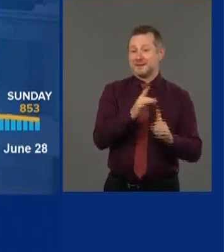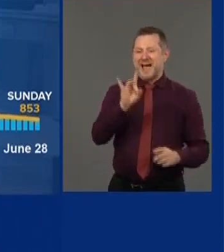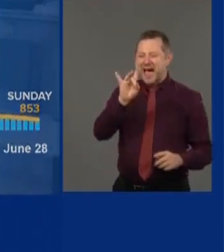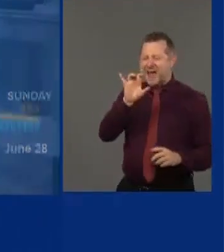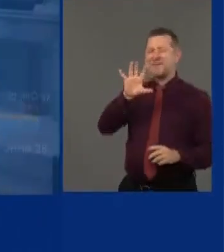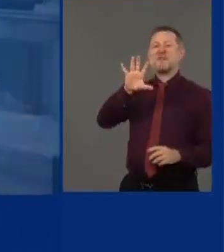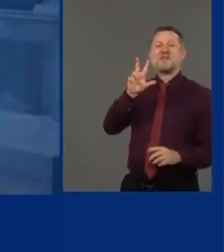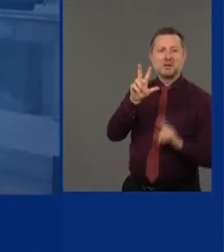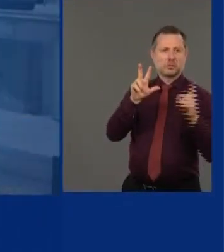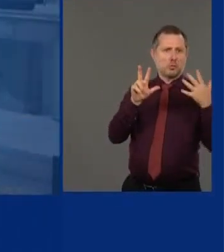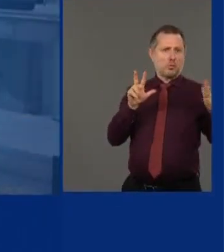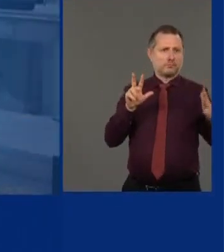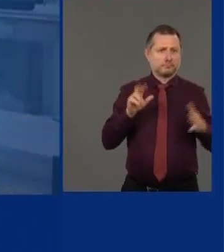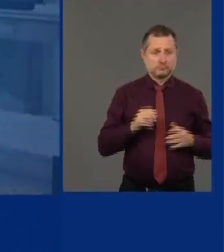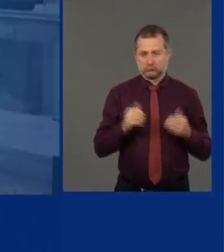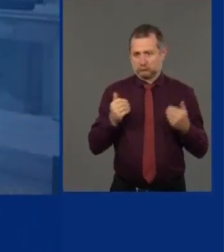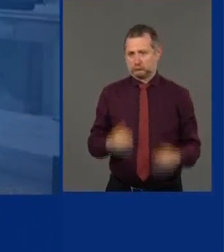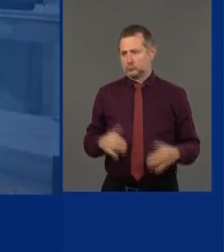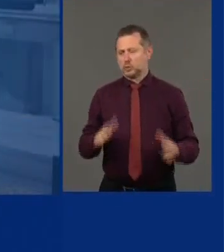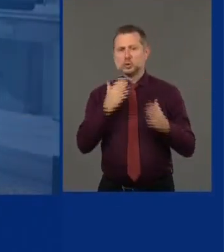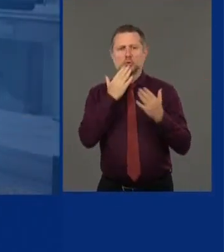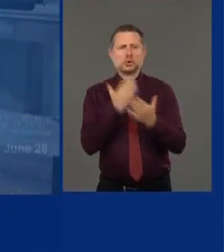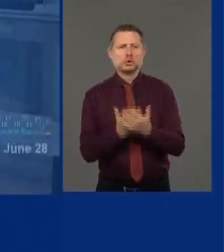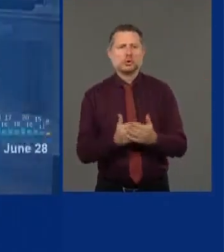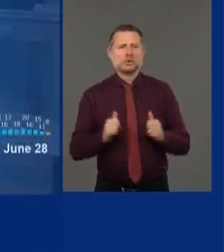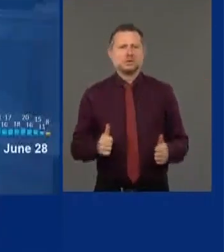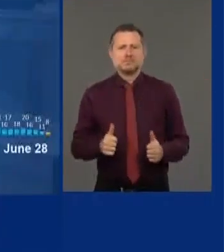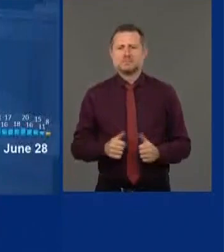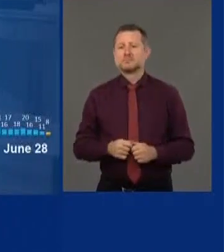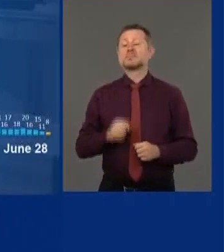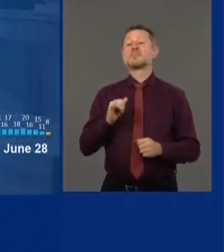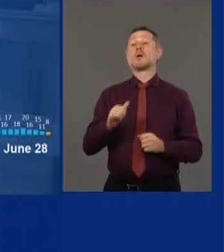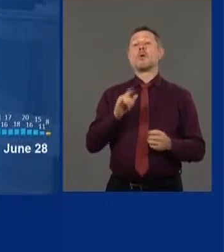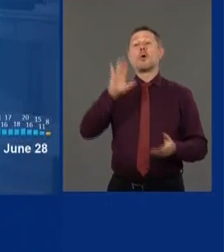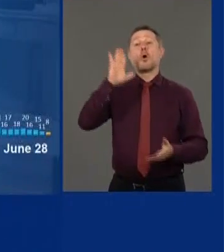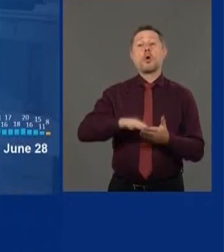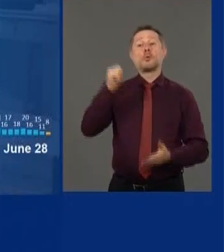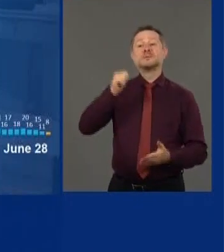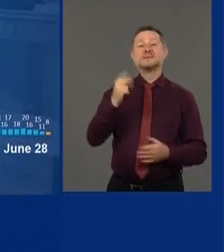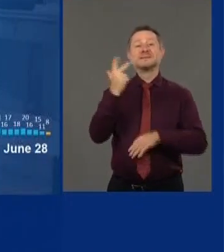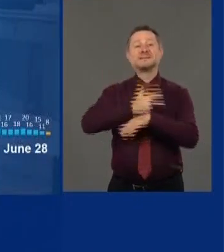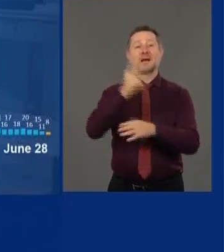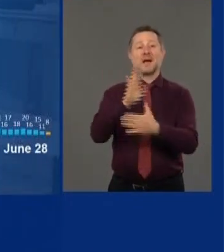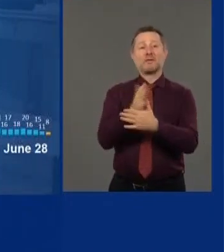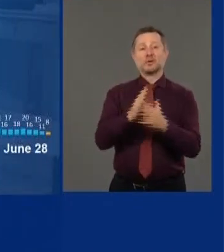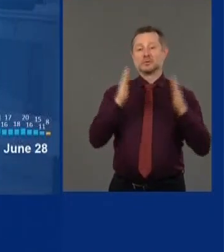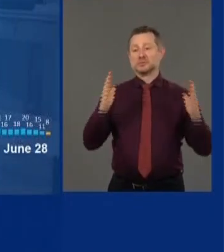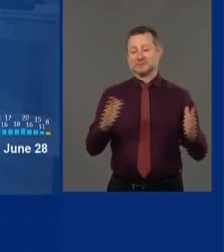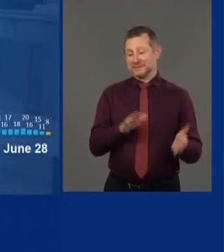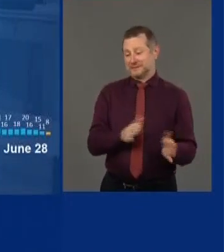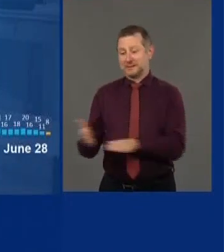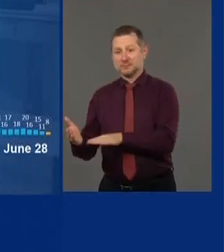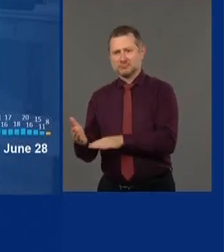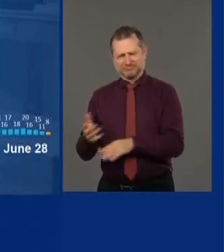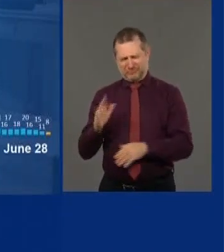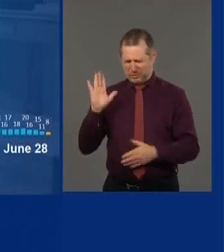853. Amen. We have the lowest three-day average death total. We're down